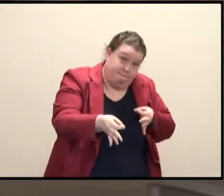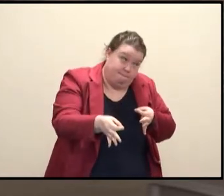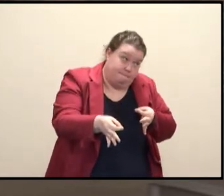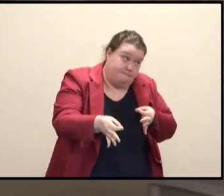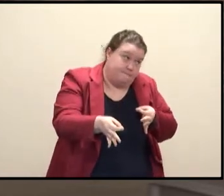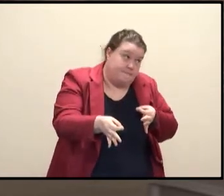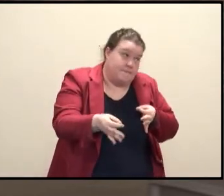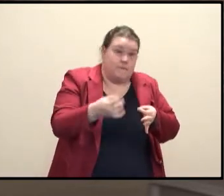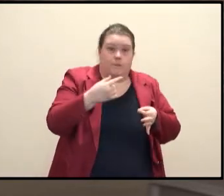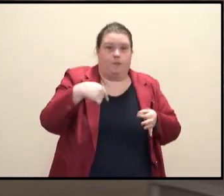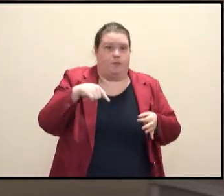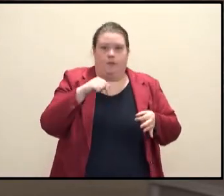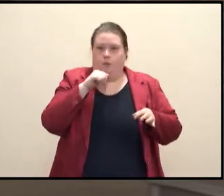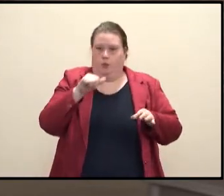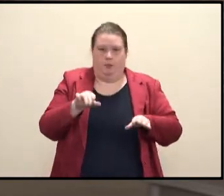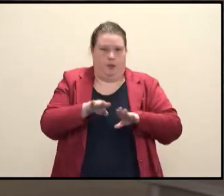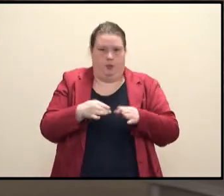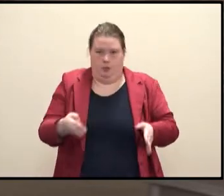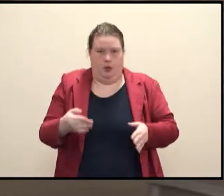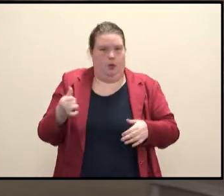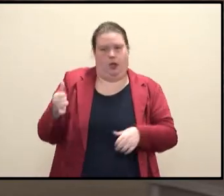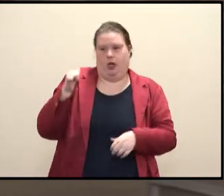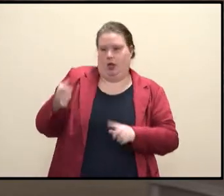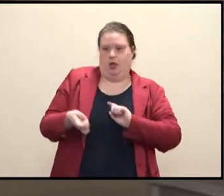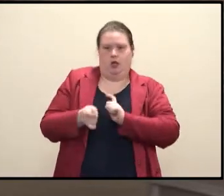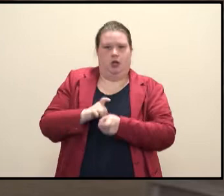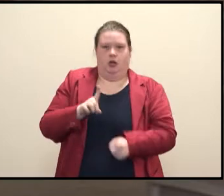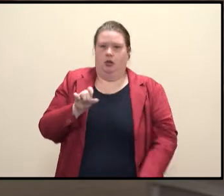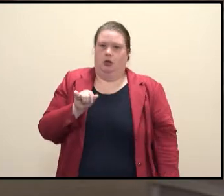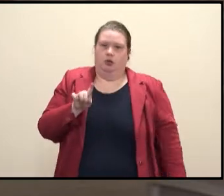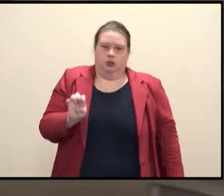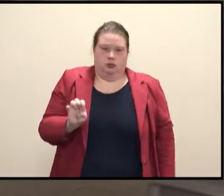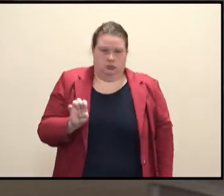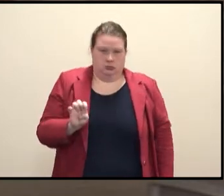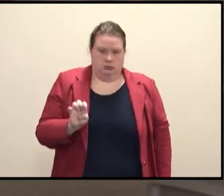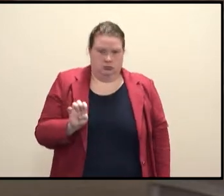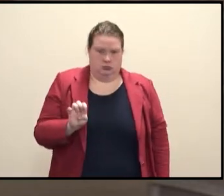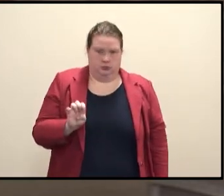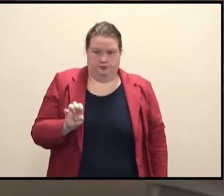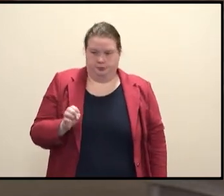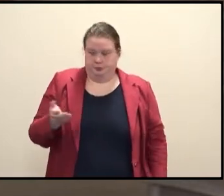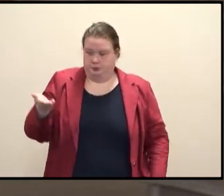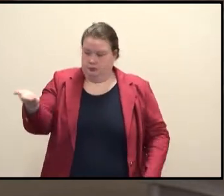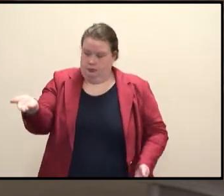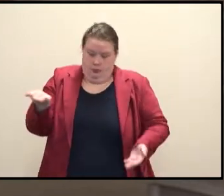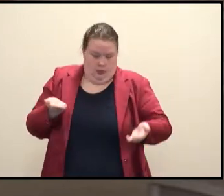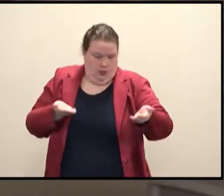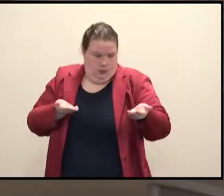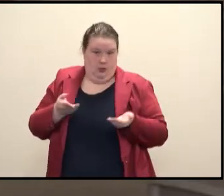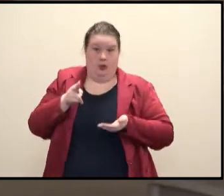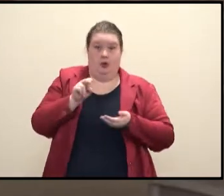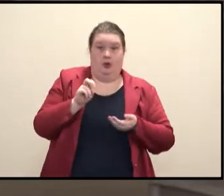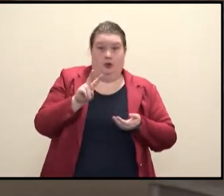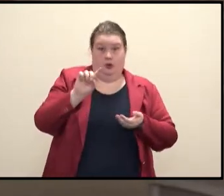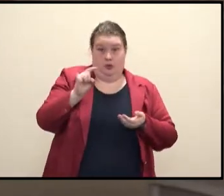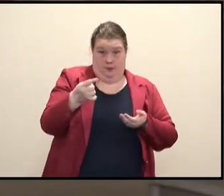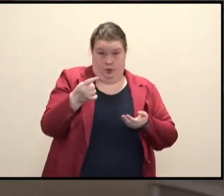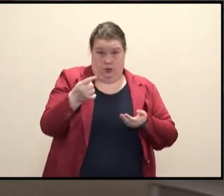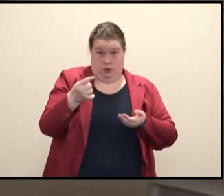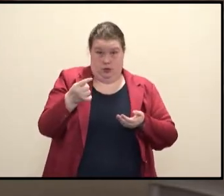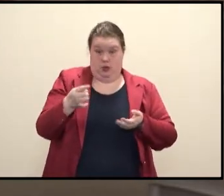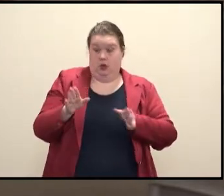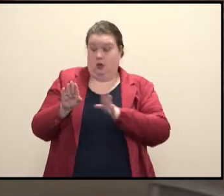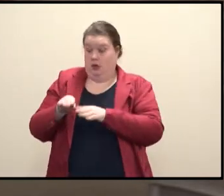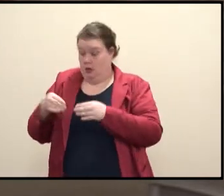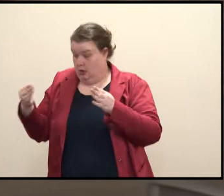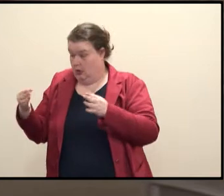addenda. We did not change the date. We received the proposals on November 1st, and they were opened publicly and